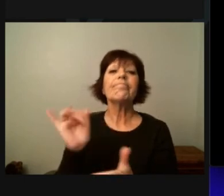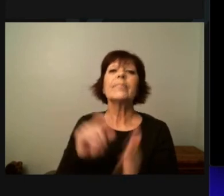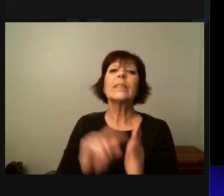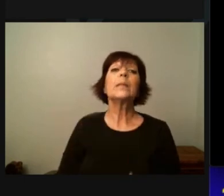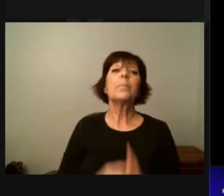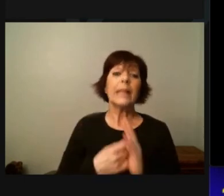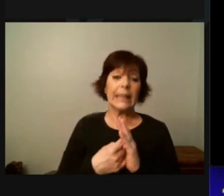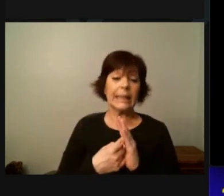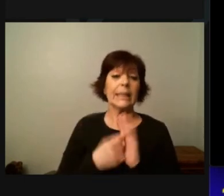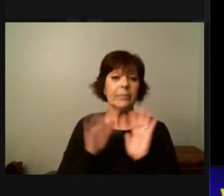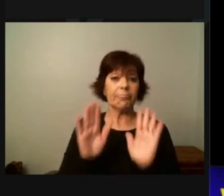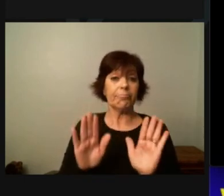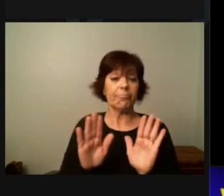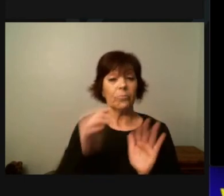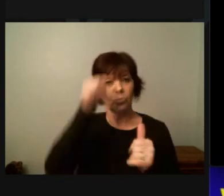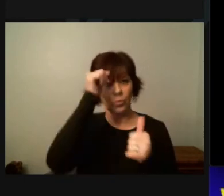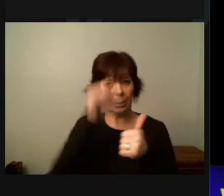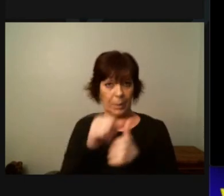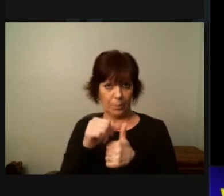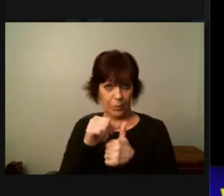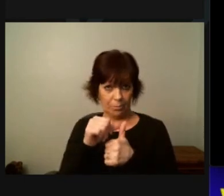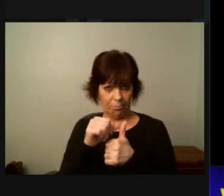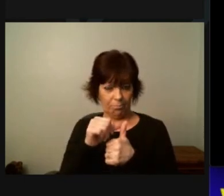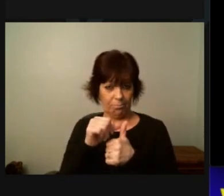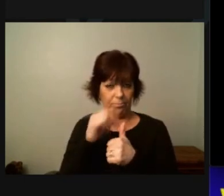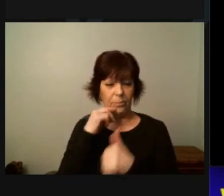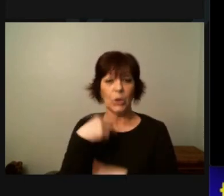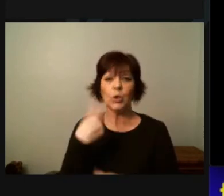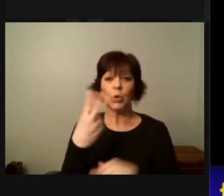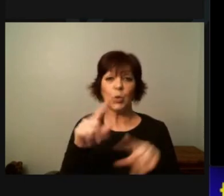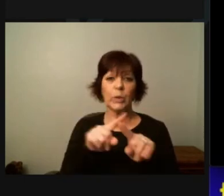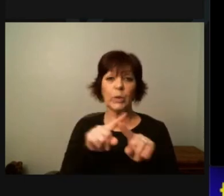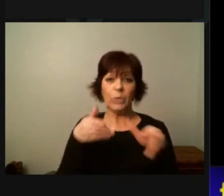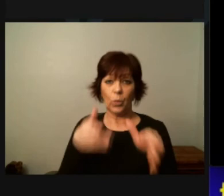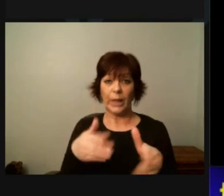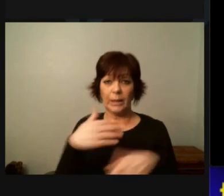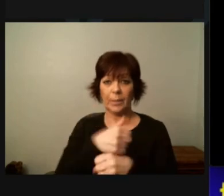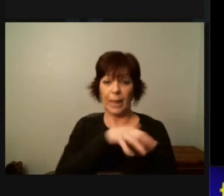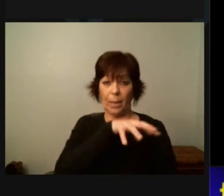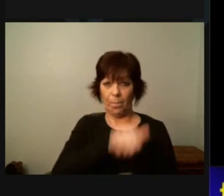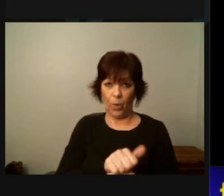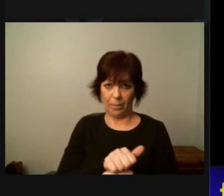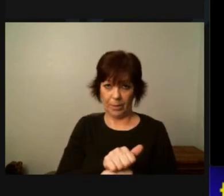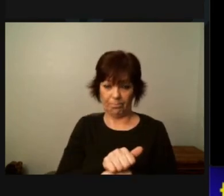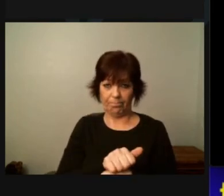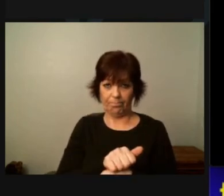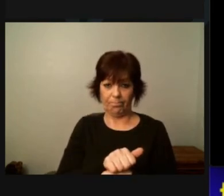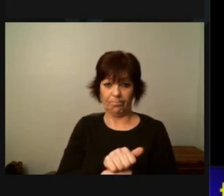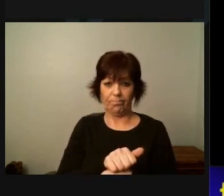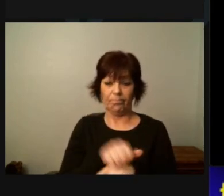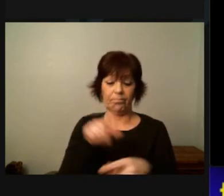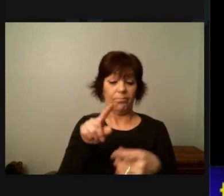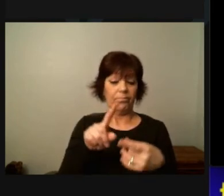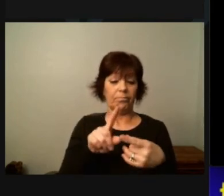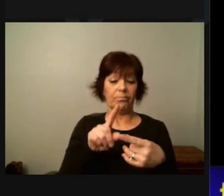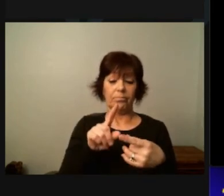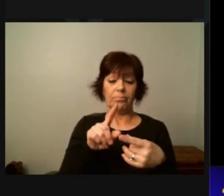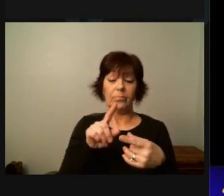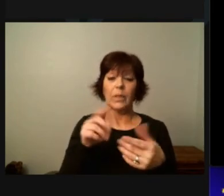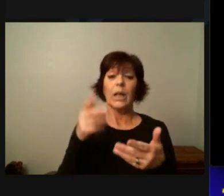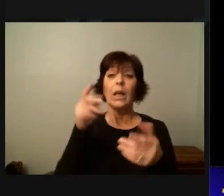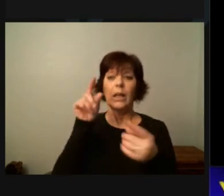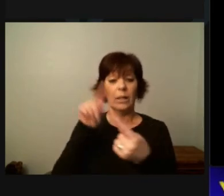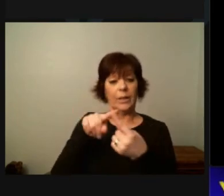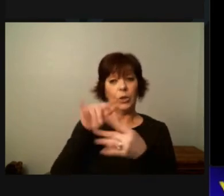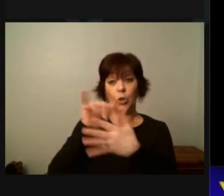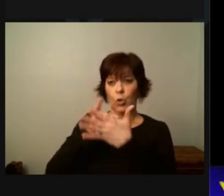this, remember that there are two different ways to make appointments. You may make an appointment with New York State